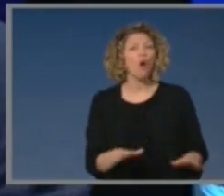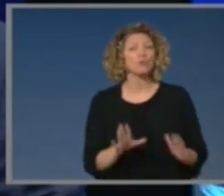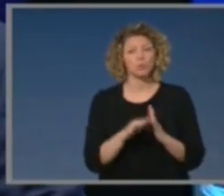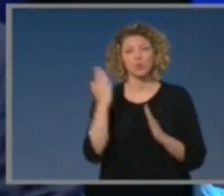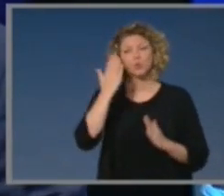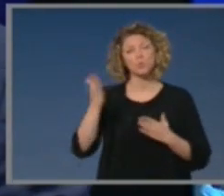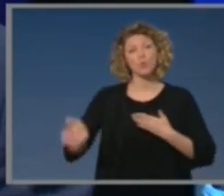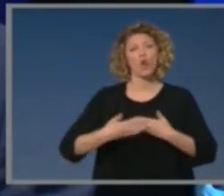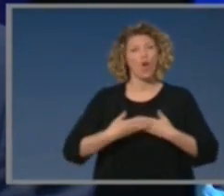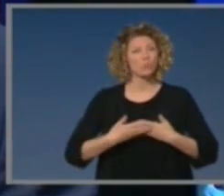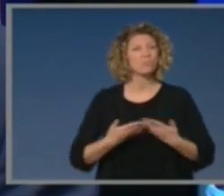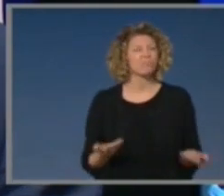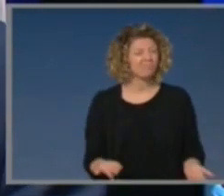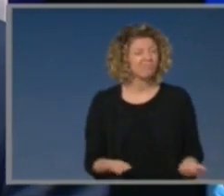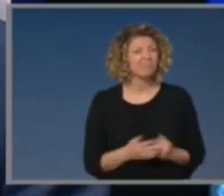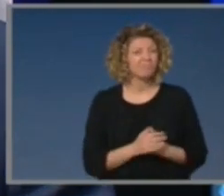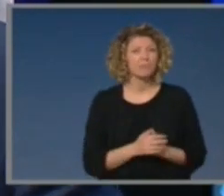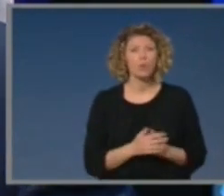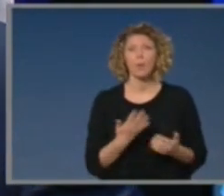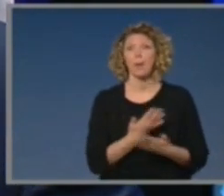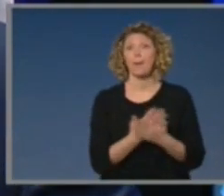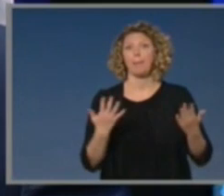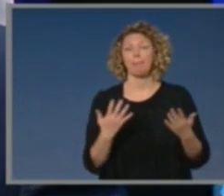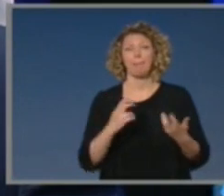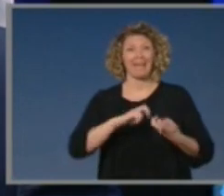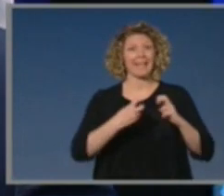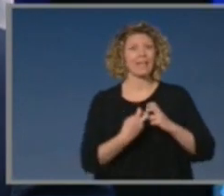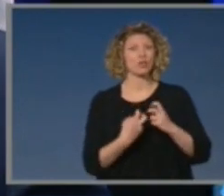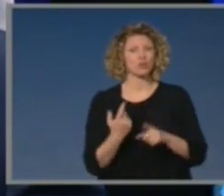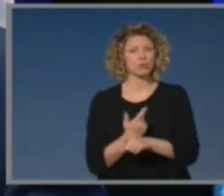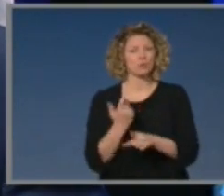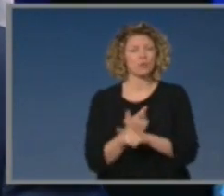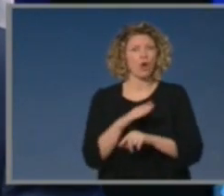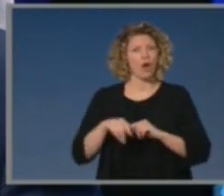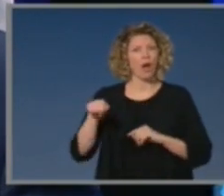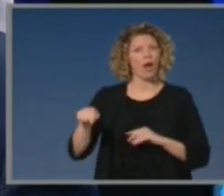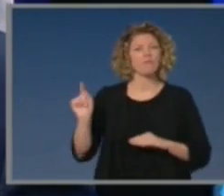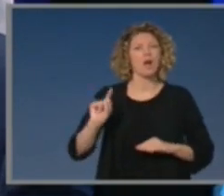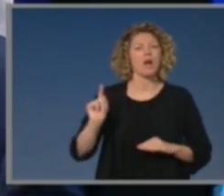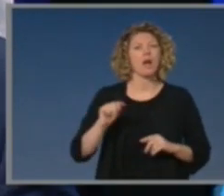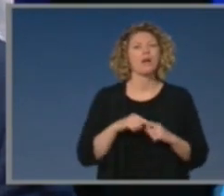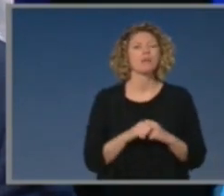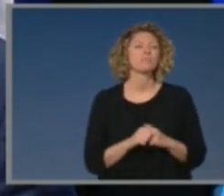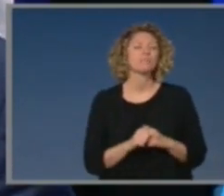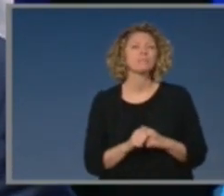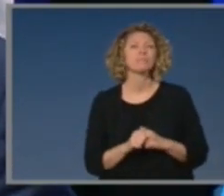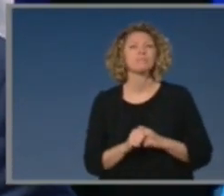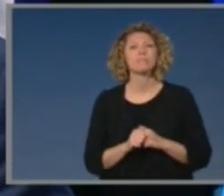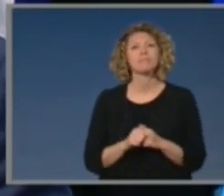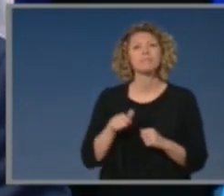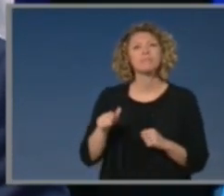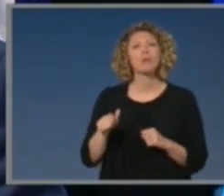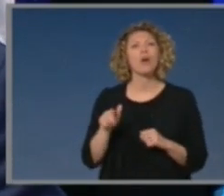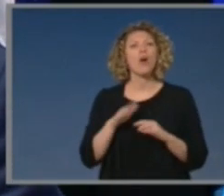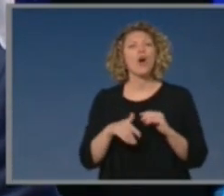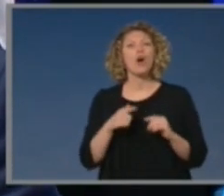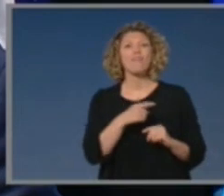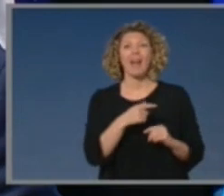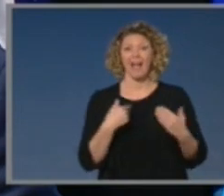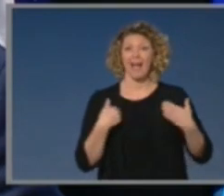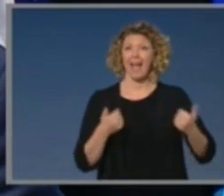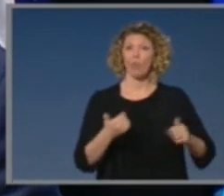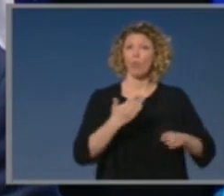one of the issues that were flagged early on in this debate was in particular the impact on the health workforce and